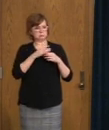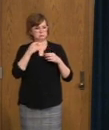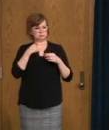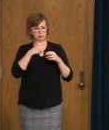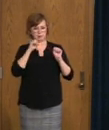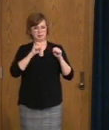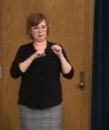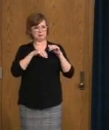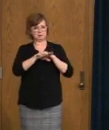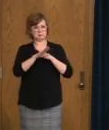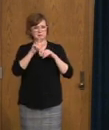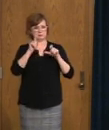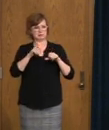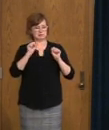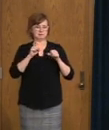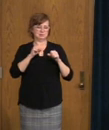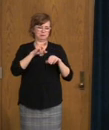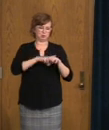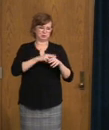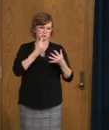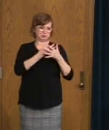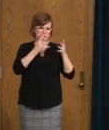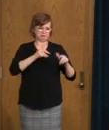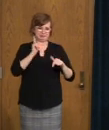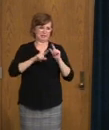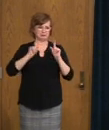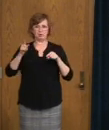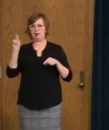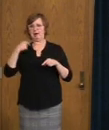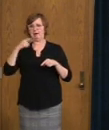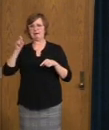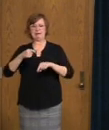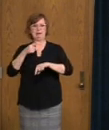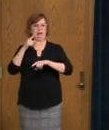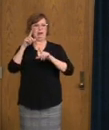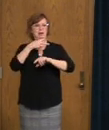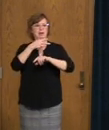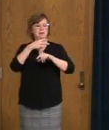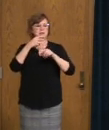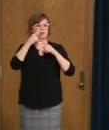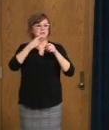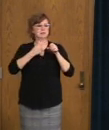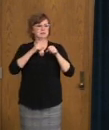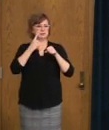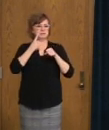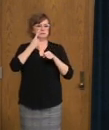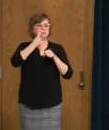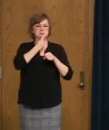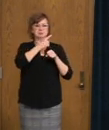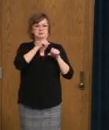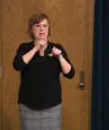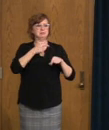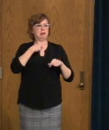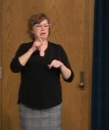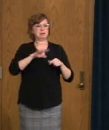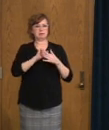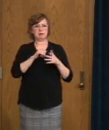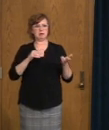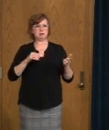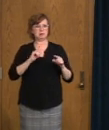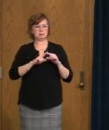although prisoners can't walk out of a correctional center and get tested, the staff can. And since July 14th, we've had broad-scale testing